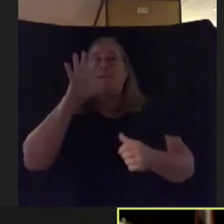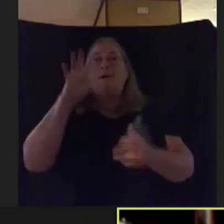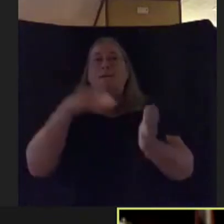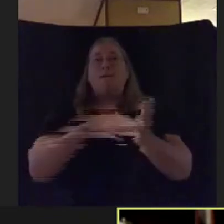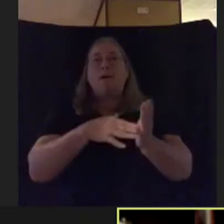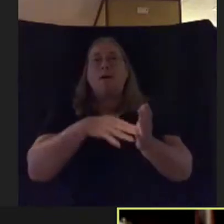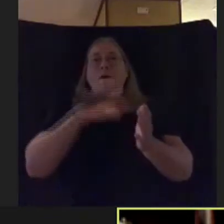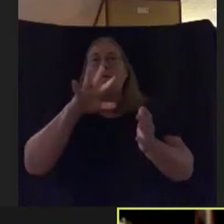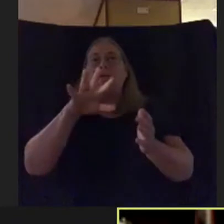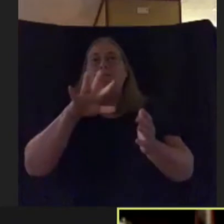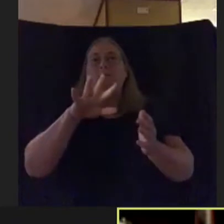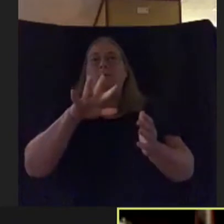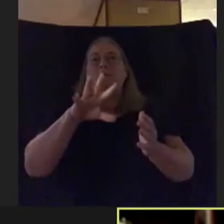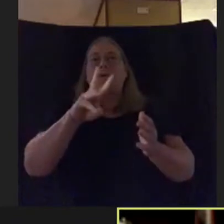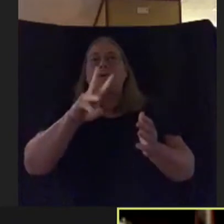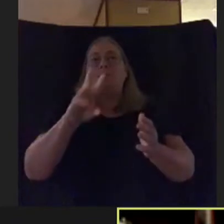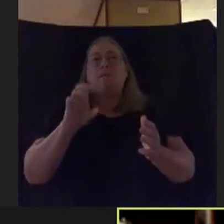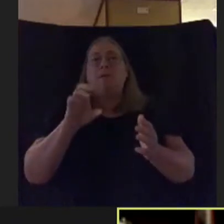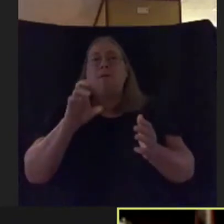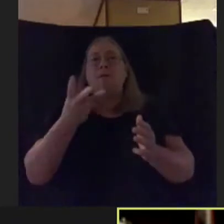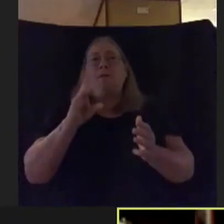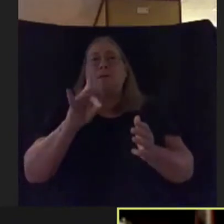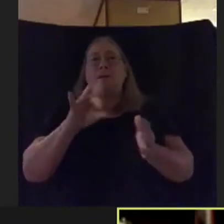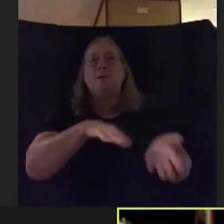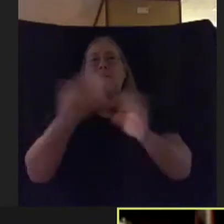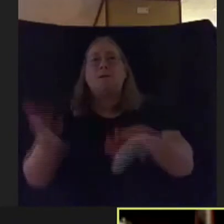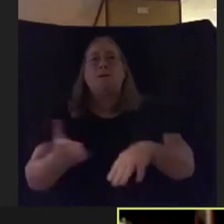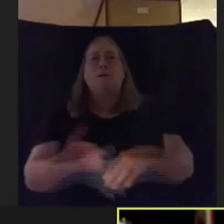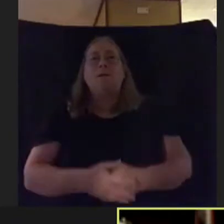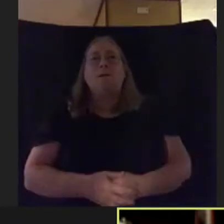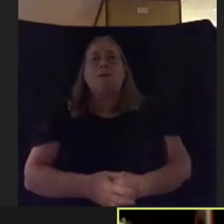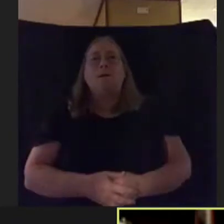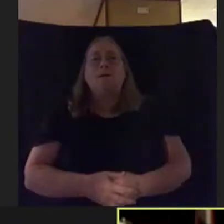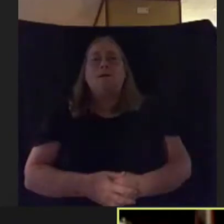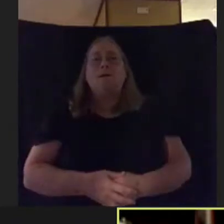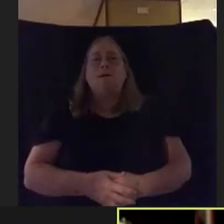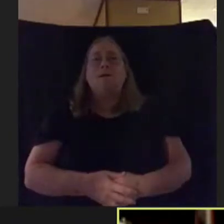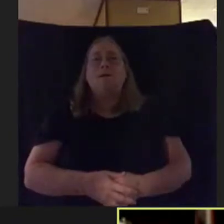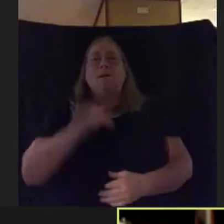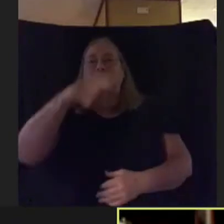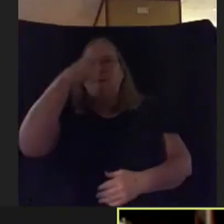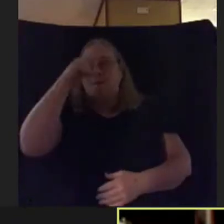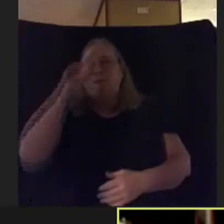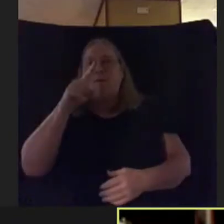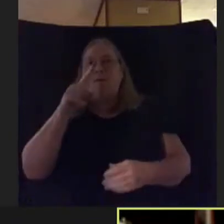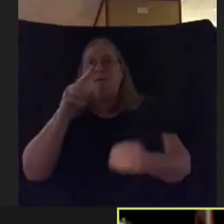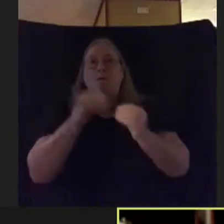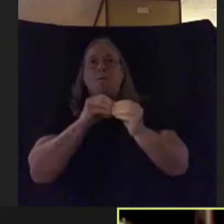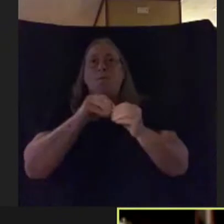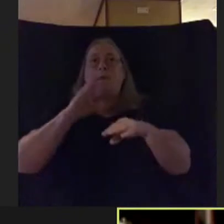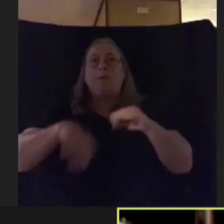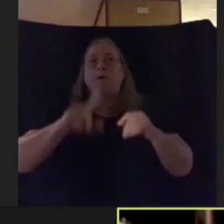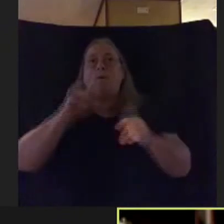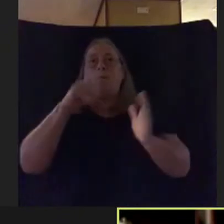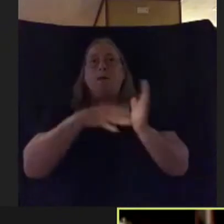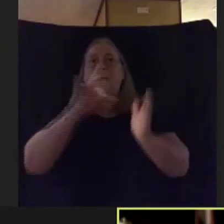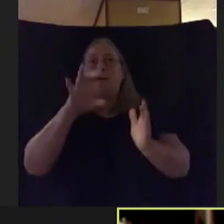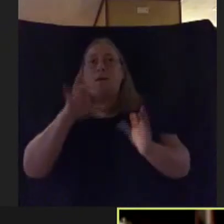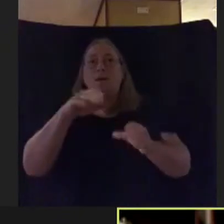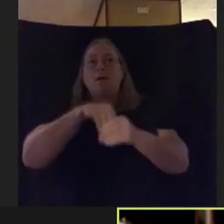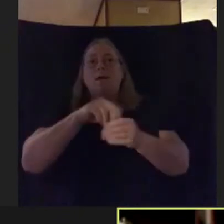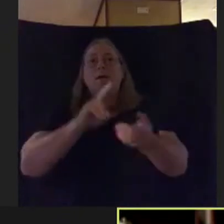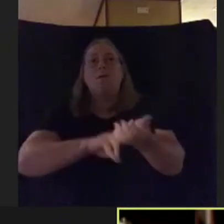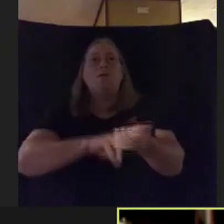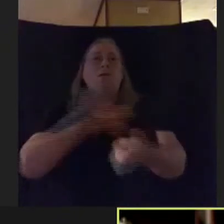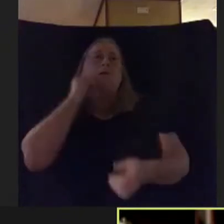5,668 deaths. And a good number of those have been in long-term care facilities, more than 1,800 of those deaths. And so, you